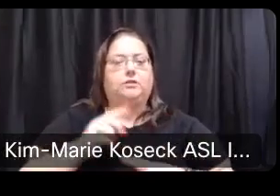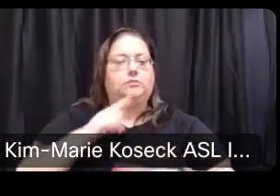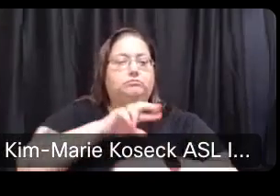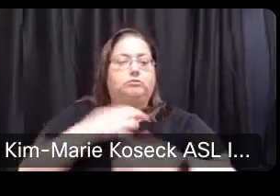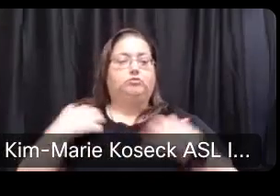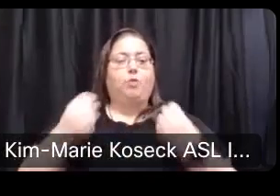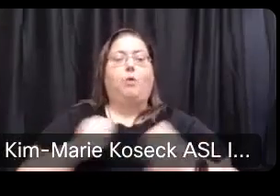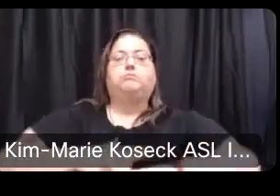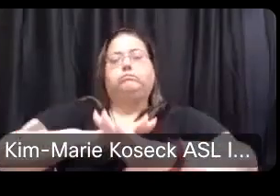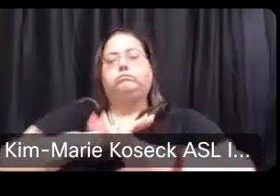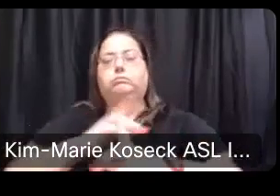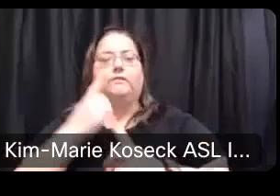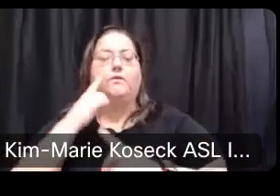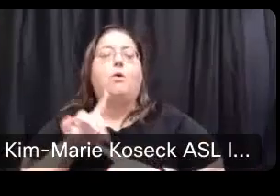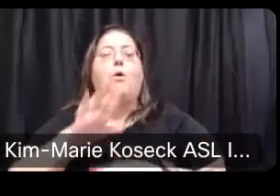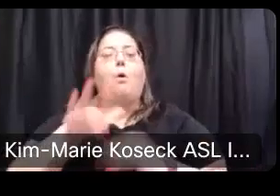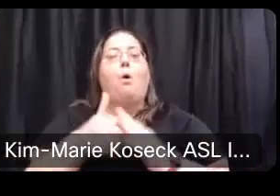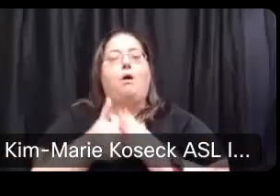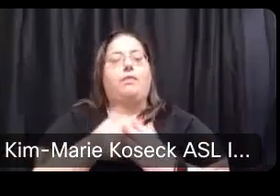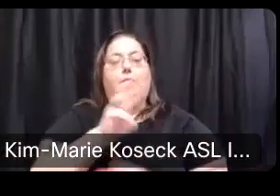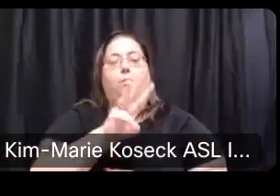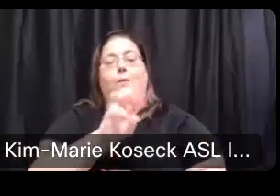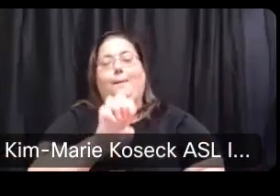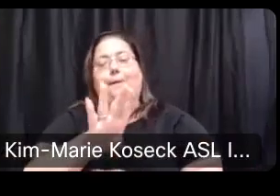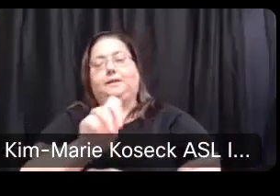posted recordings of all our webinars.